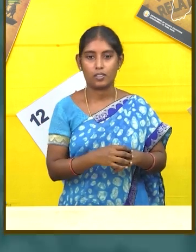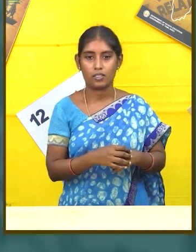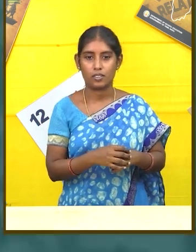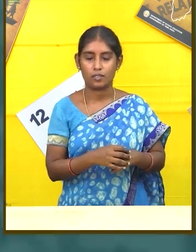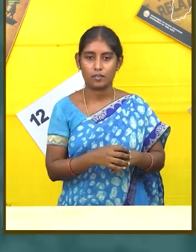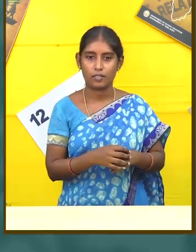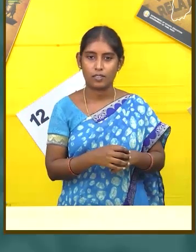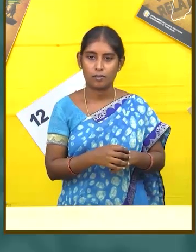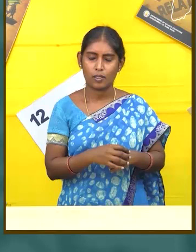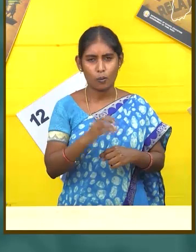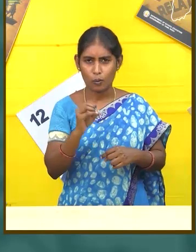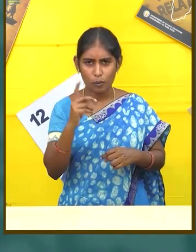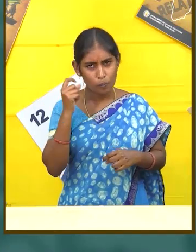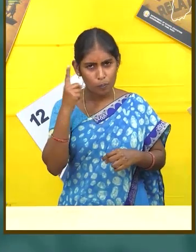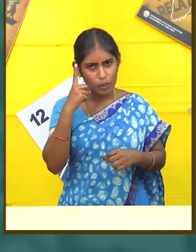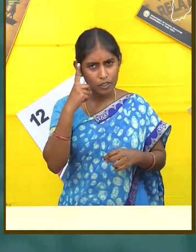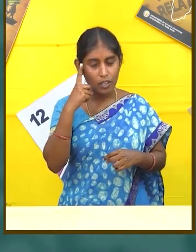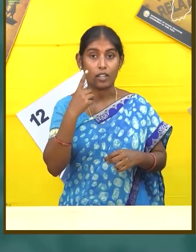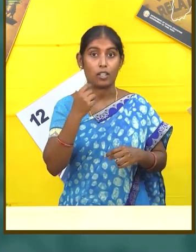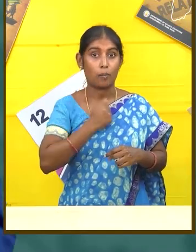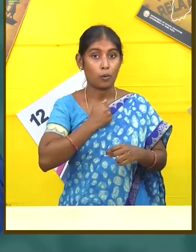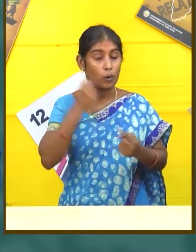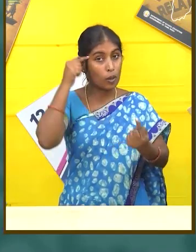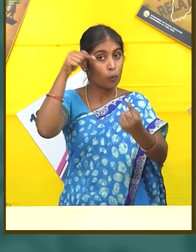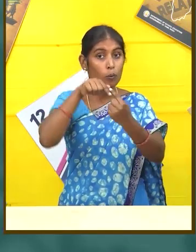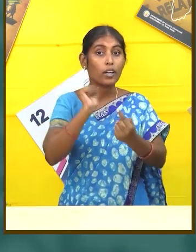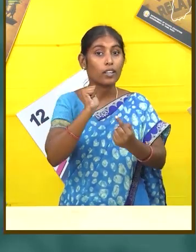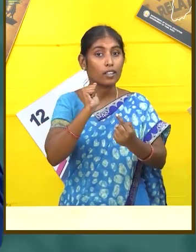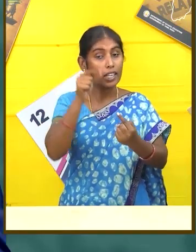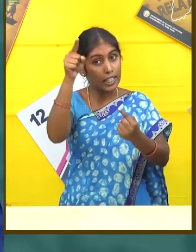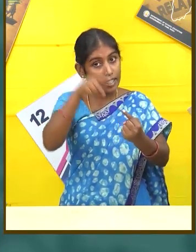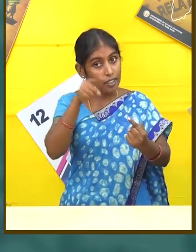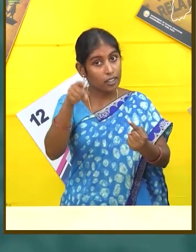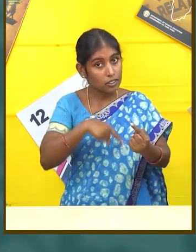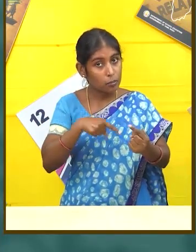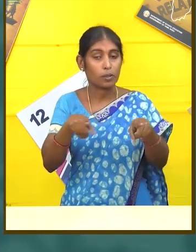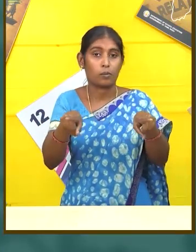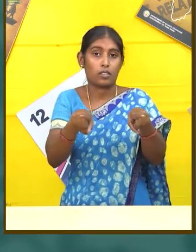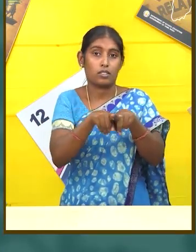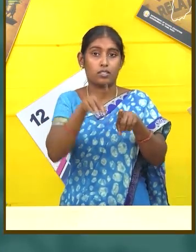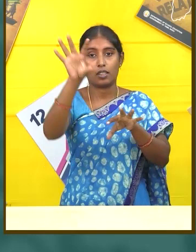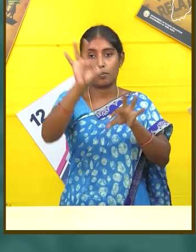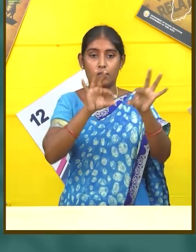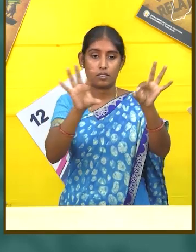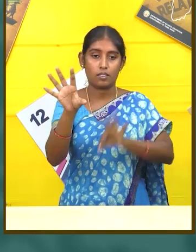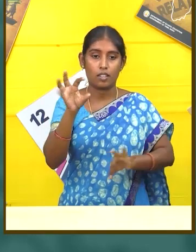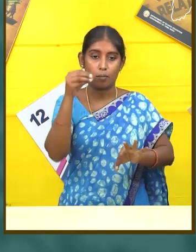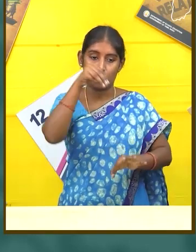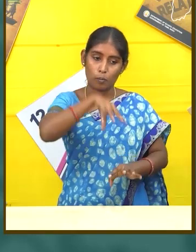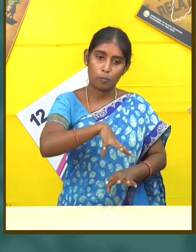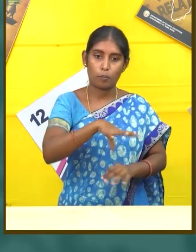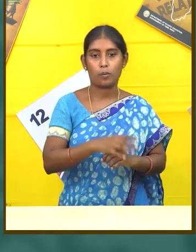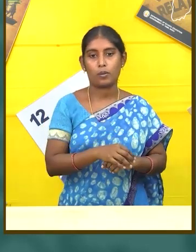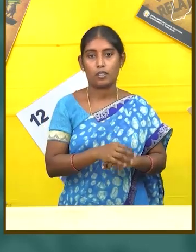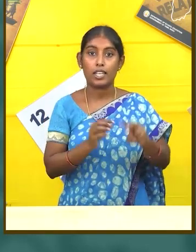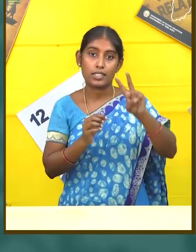equations. So our aim is, keep in mind, cancelling the z. So second equation and